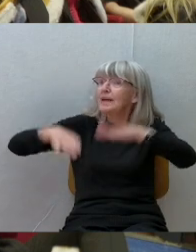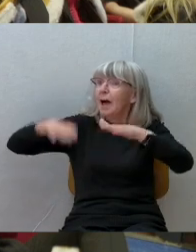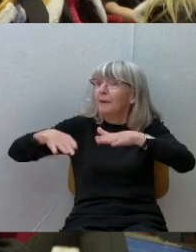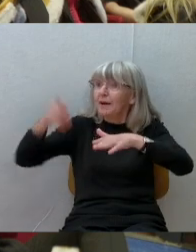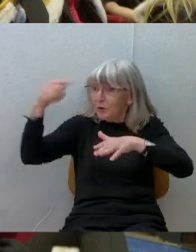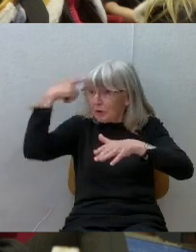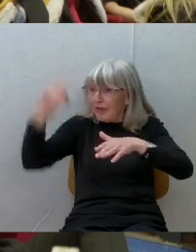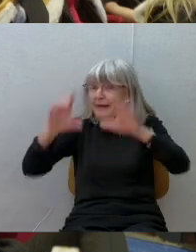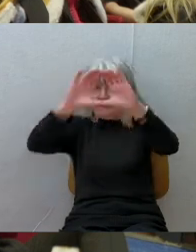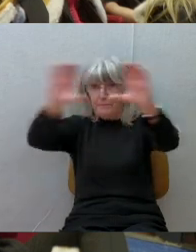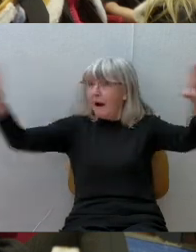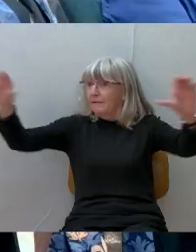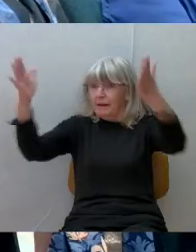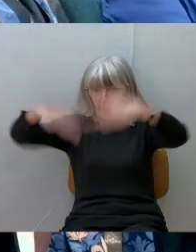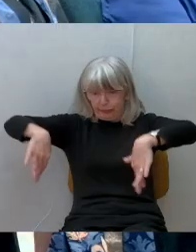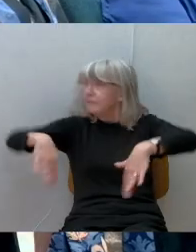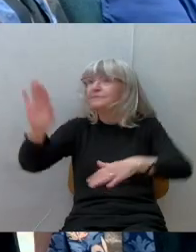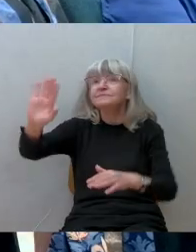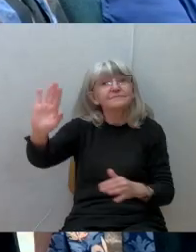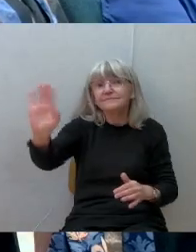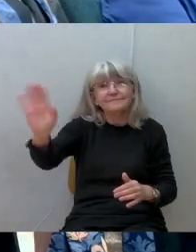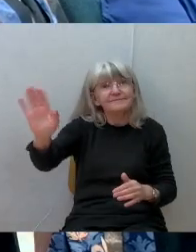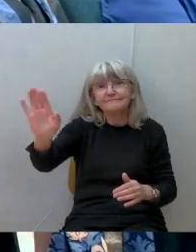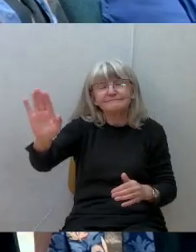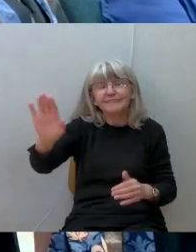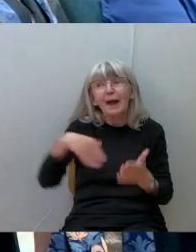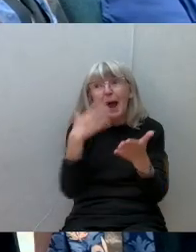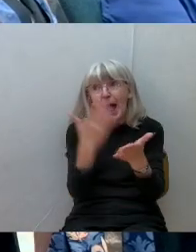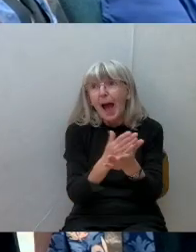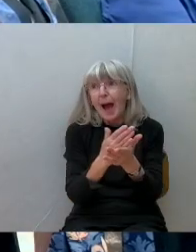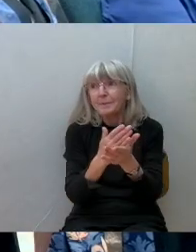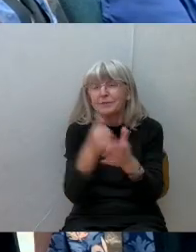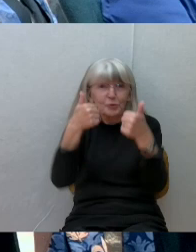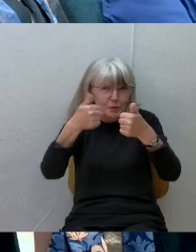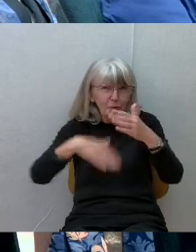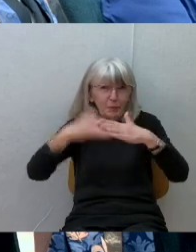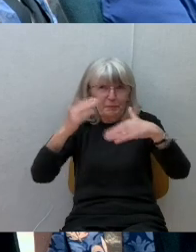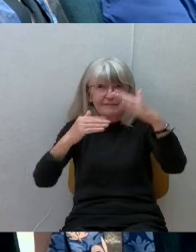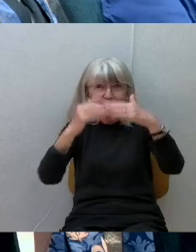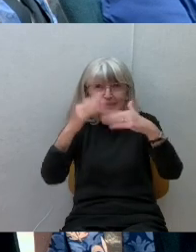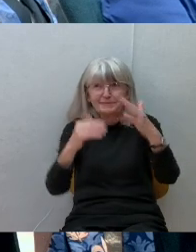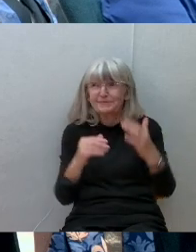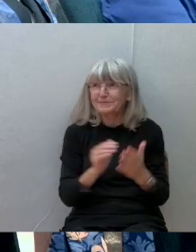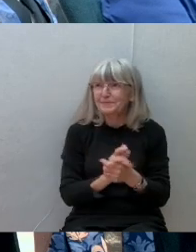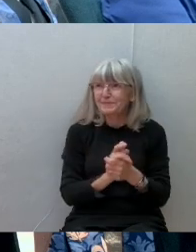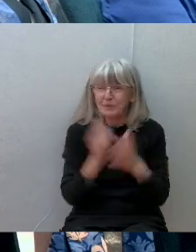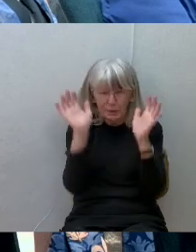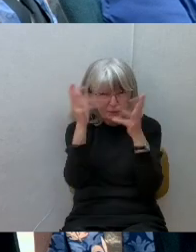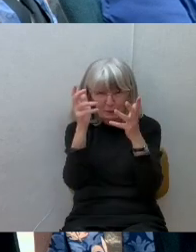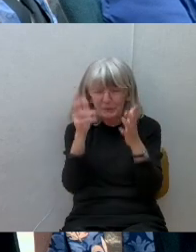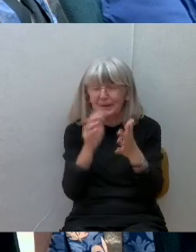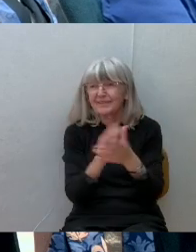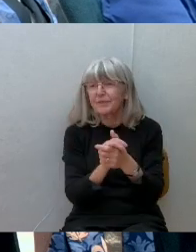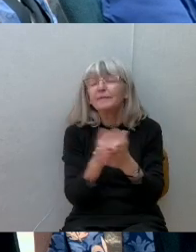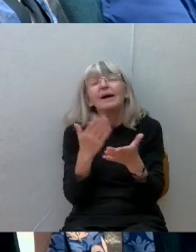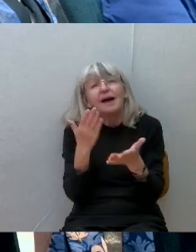collapse. It's okay, it's a solid old concert hall. More seriously, we really genuinely